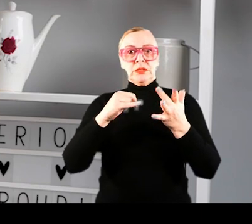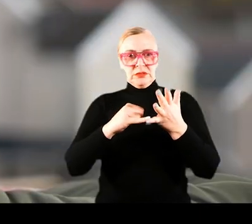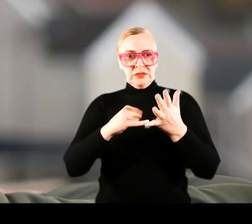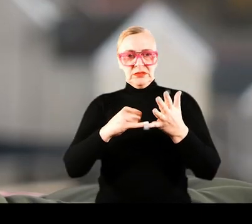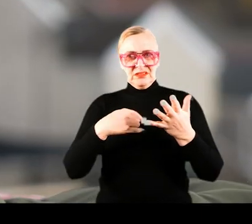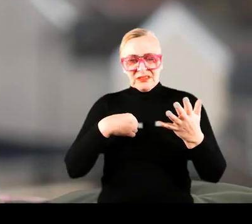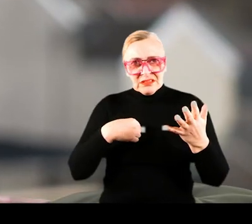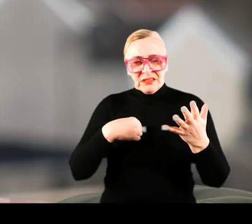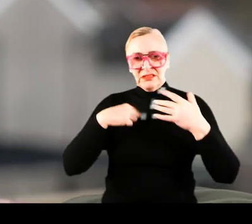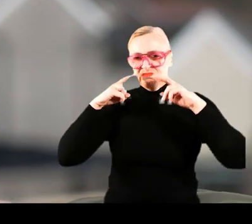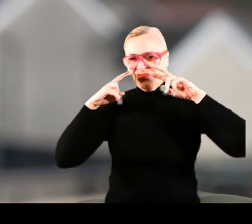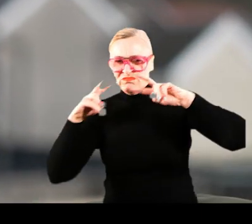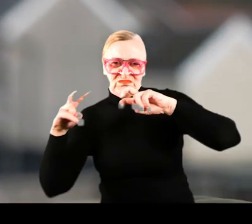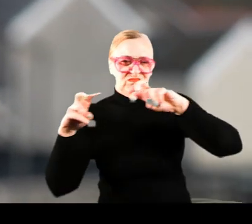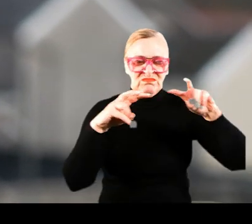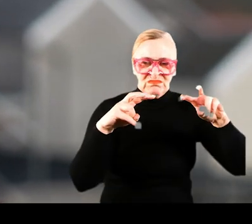when I asked to see a specialist.